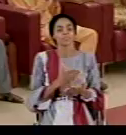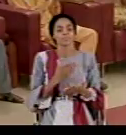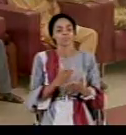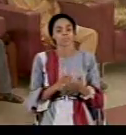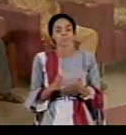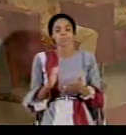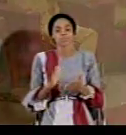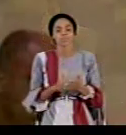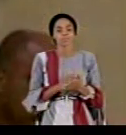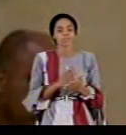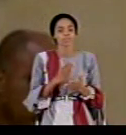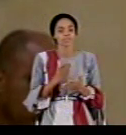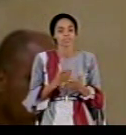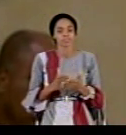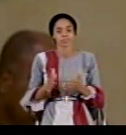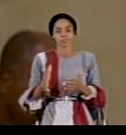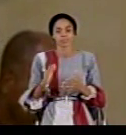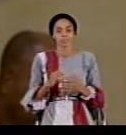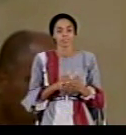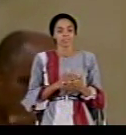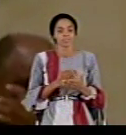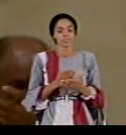Onward, Christian